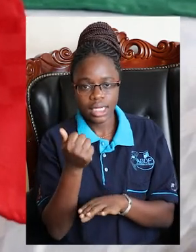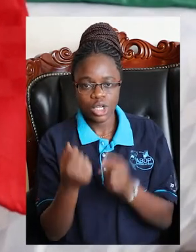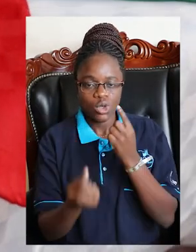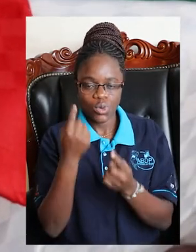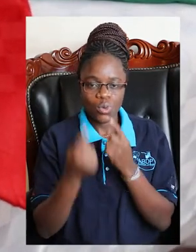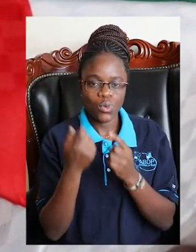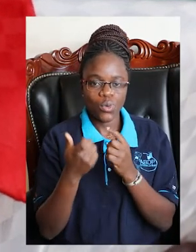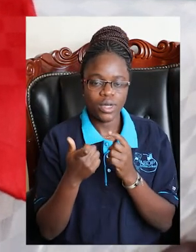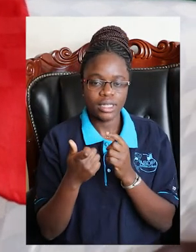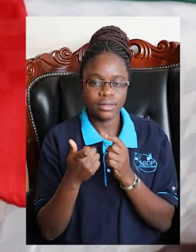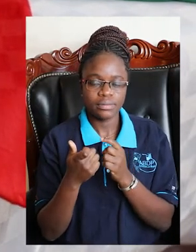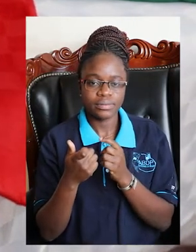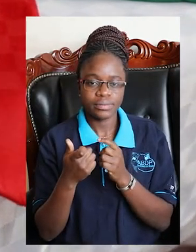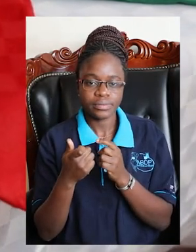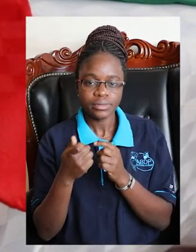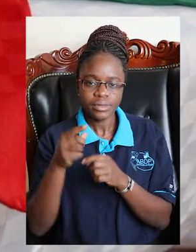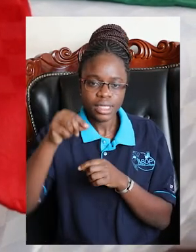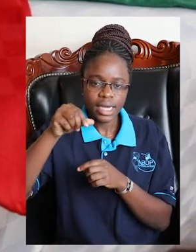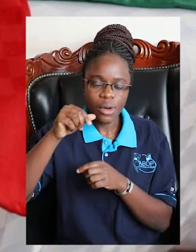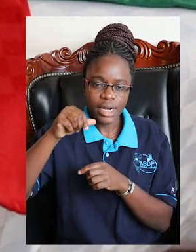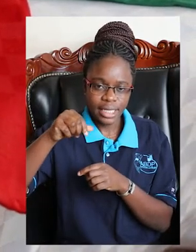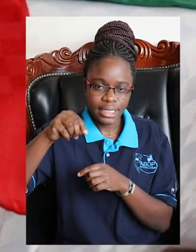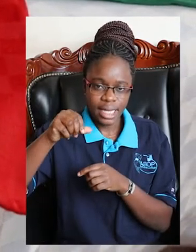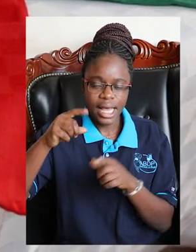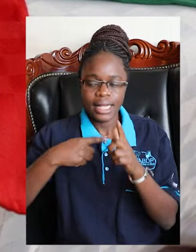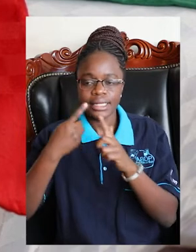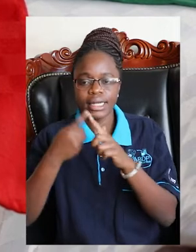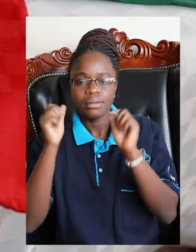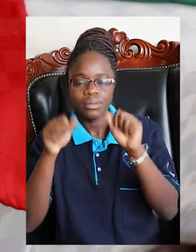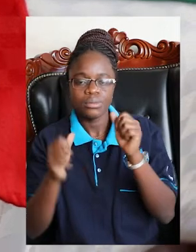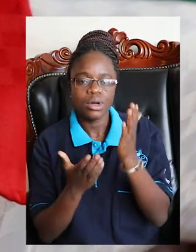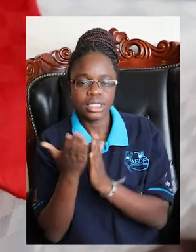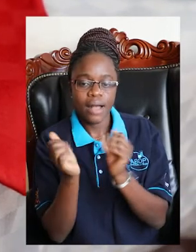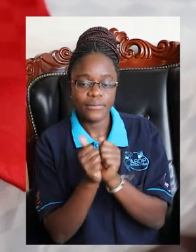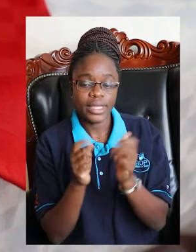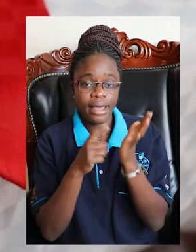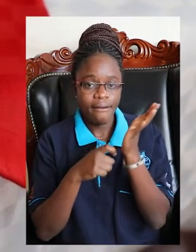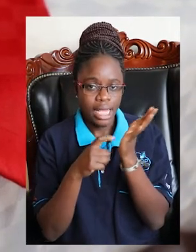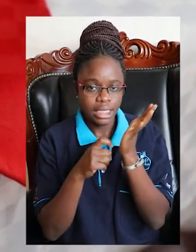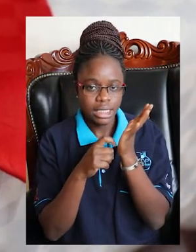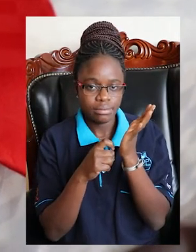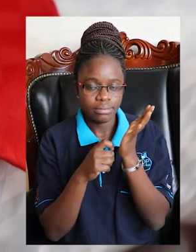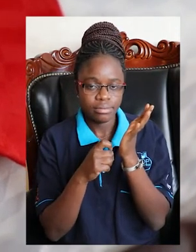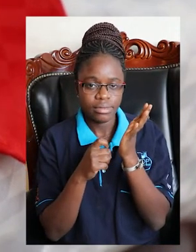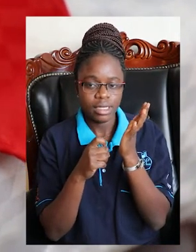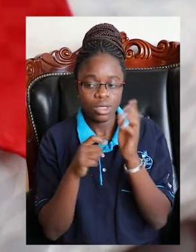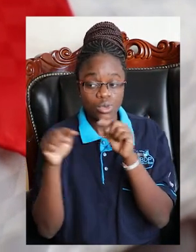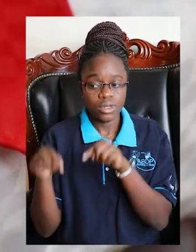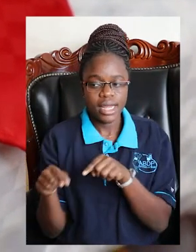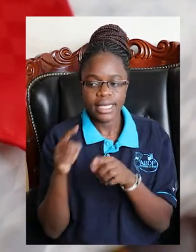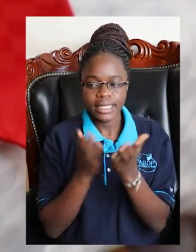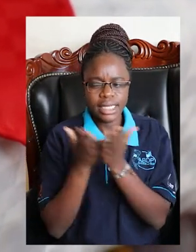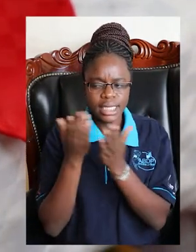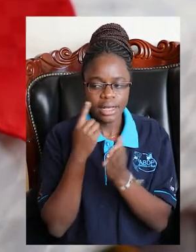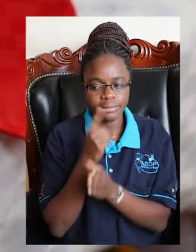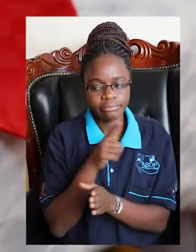Fish, groundnut sauce, cooked in groundnut sauce. And you can serve it with rice even if you like, but as we've